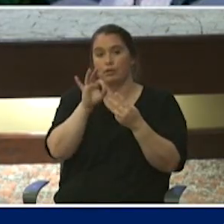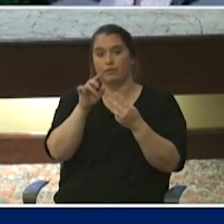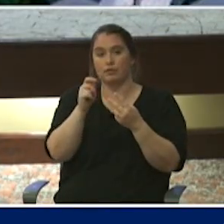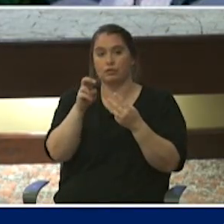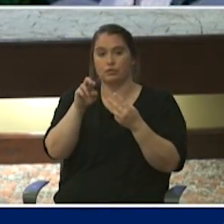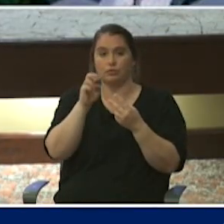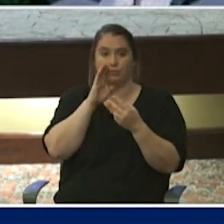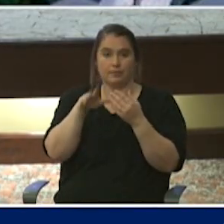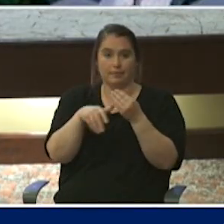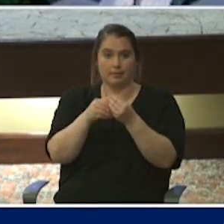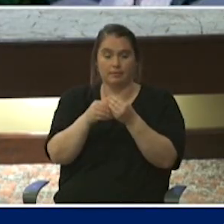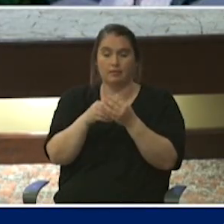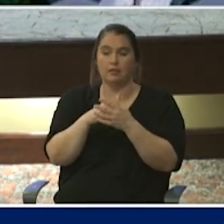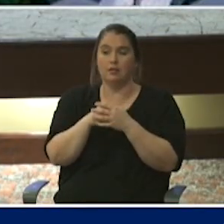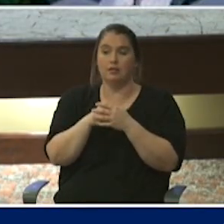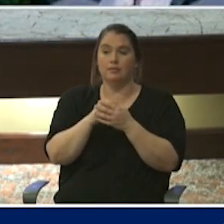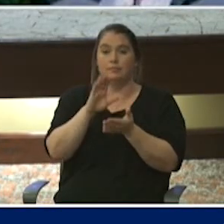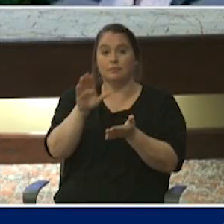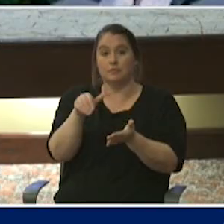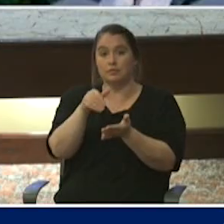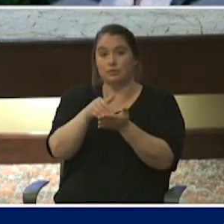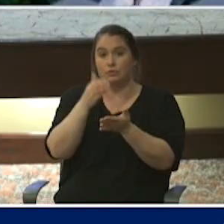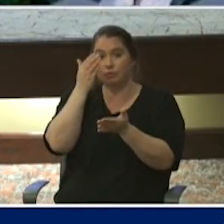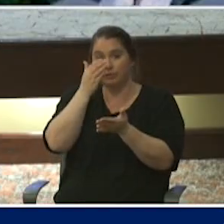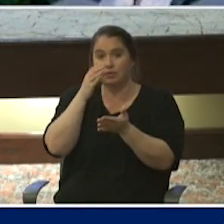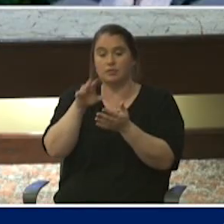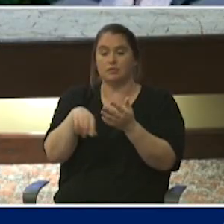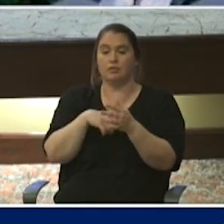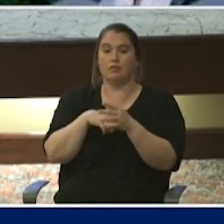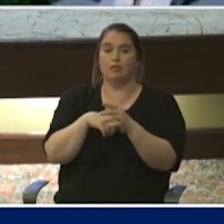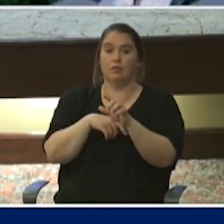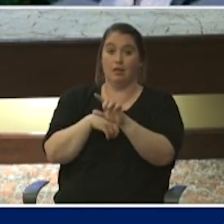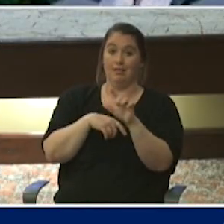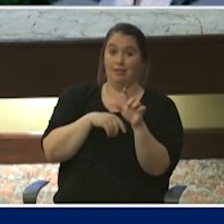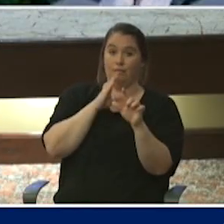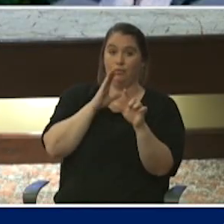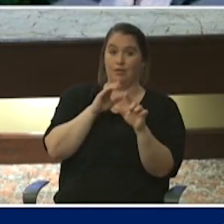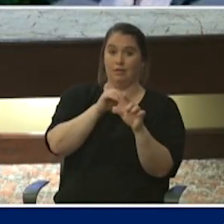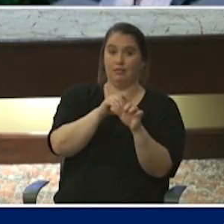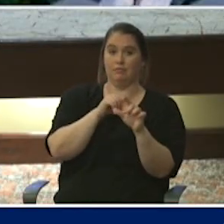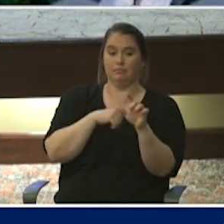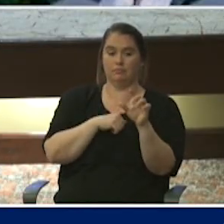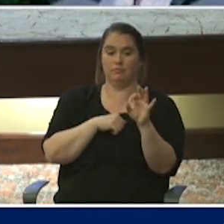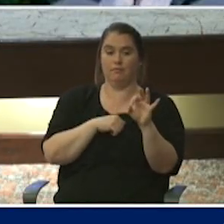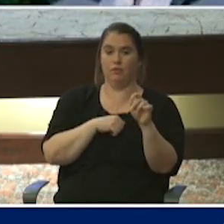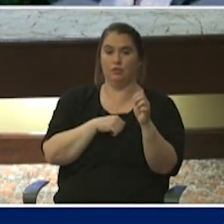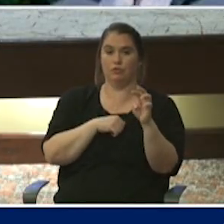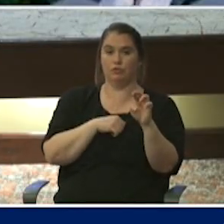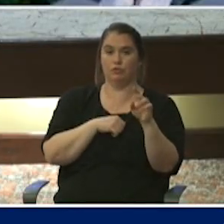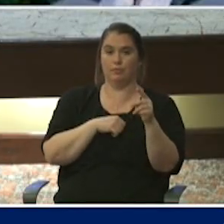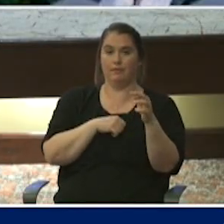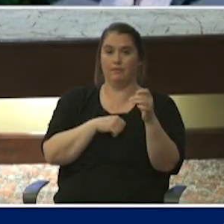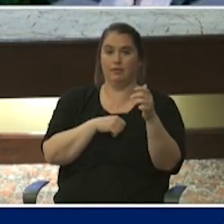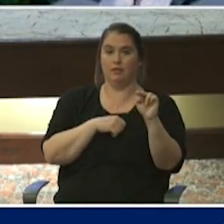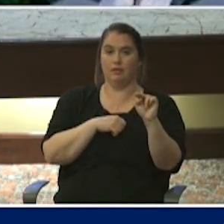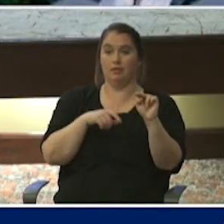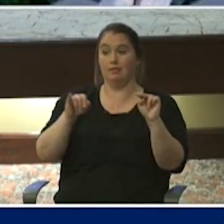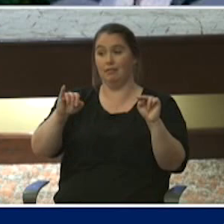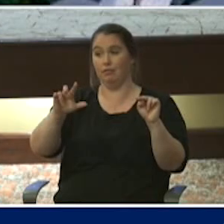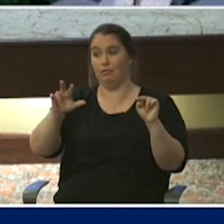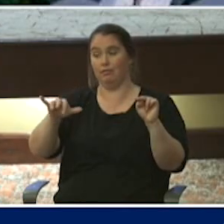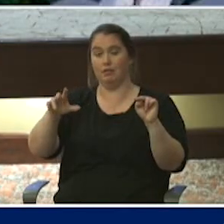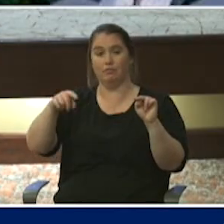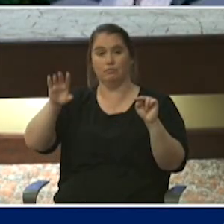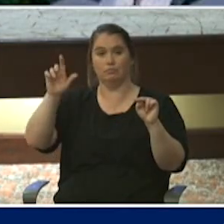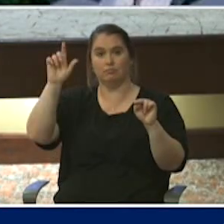This interfaces across the park. Foster Pavilion would be on your left, and then City of Waco property just to the right, which planned for